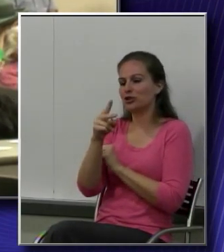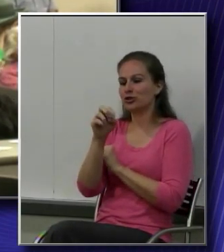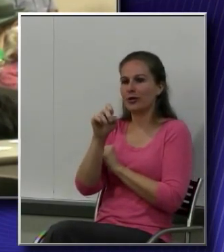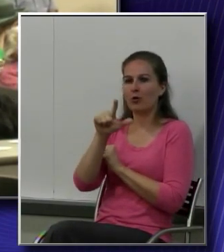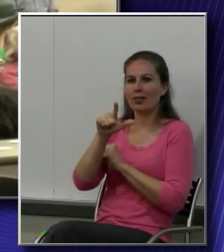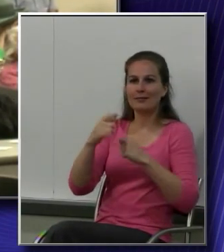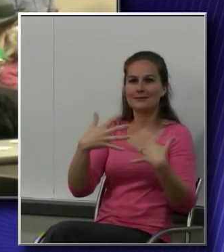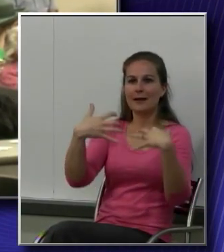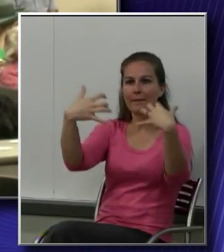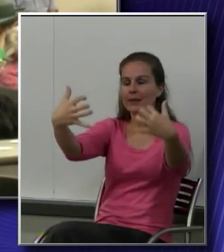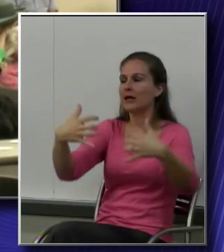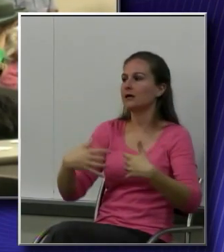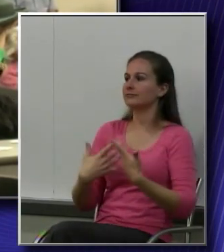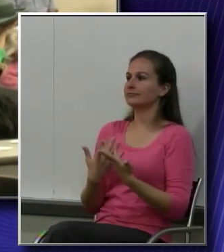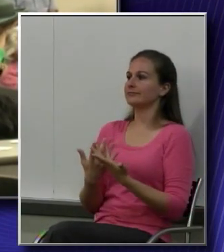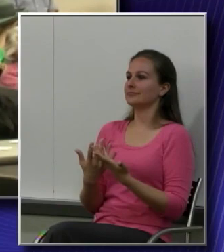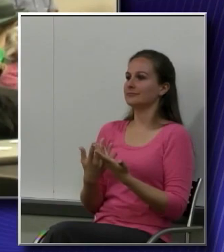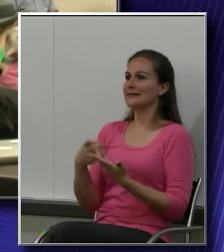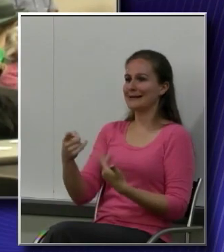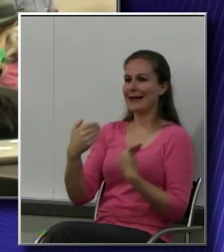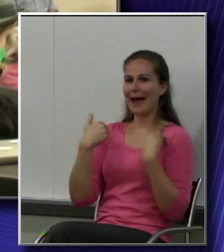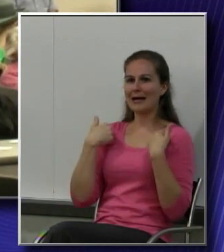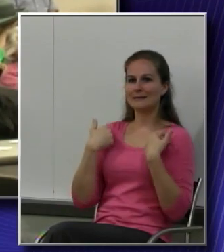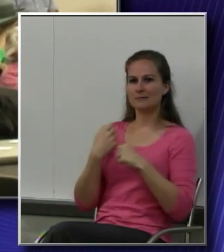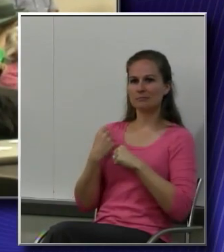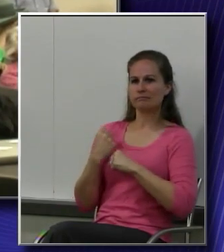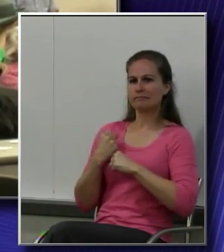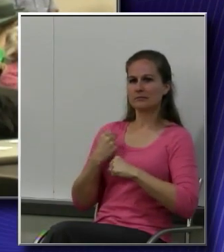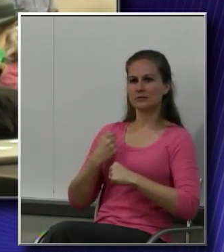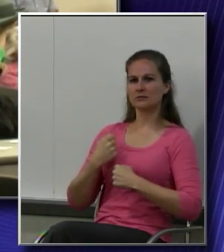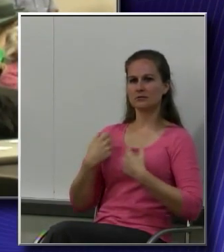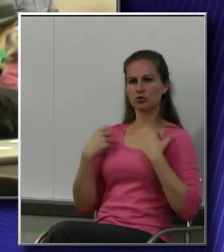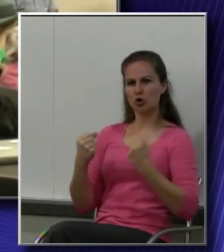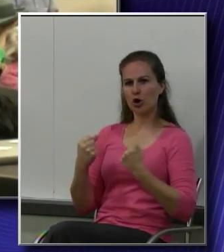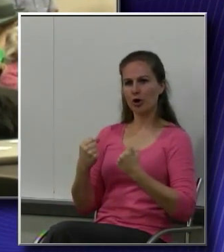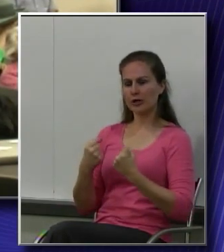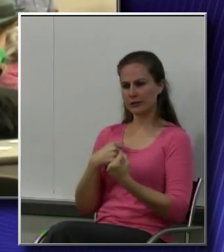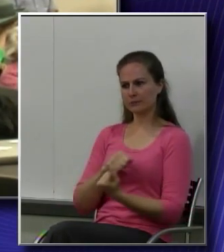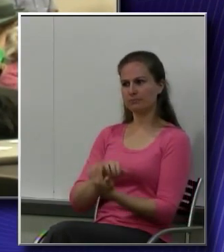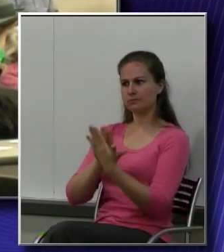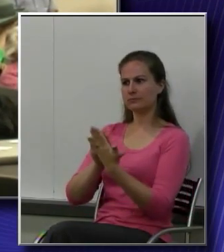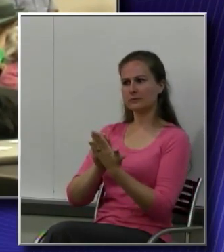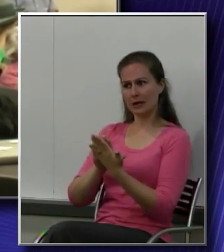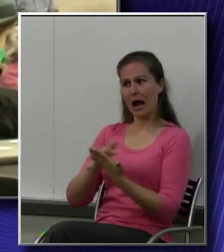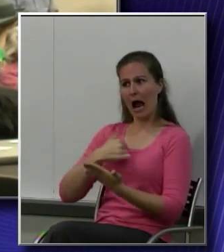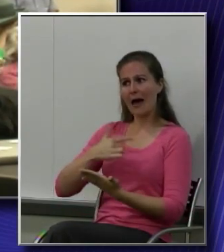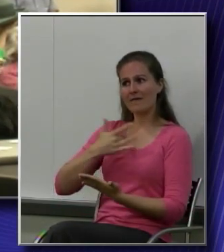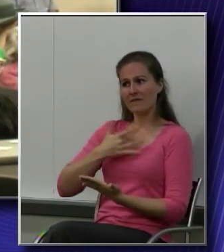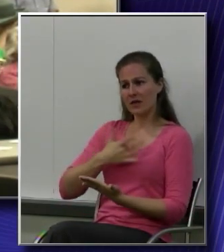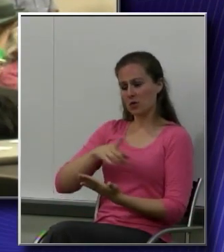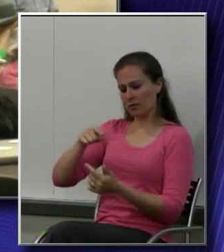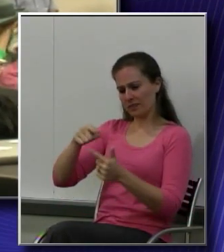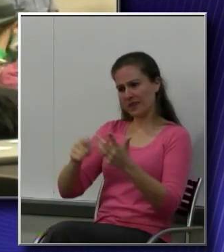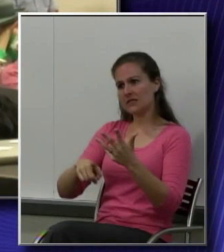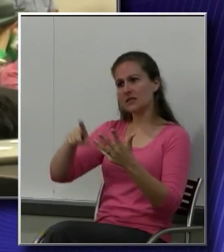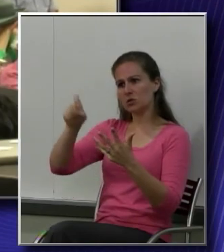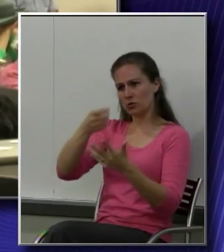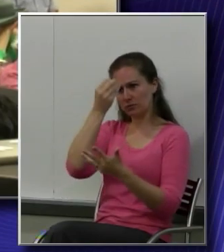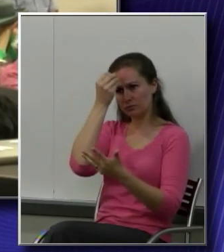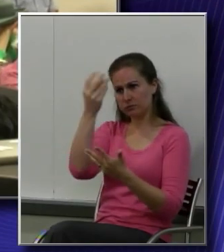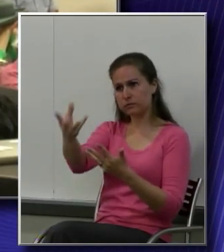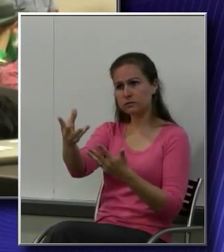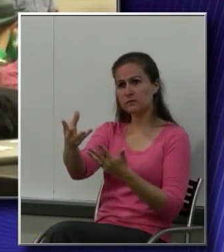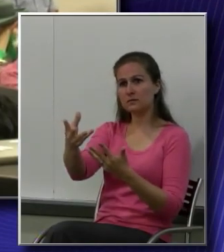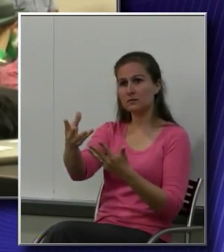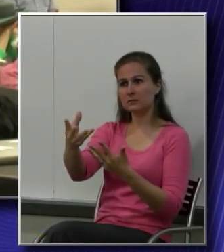The one who will have the backbone to be able to say what they really feel to the UNC Board of Governors, whether they think they need it or not.